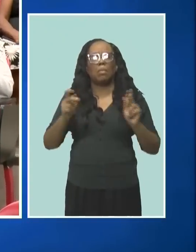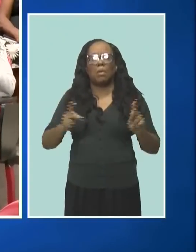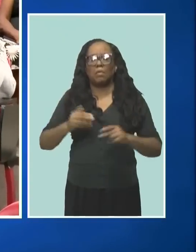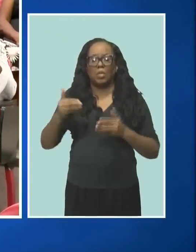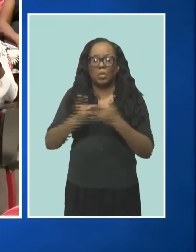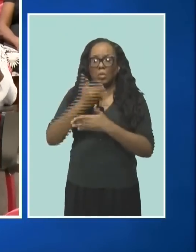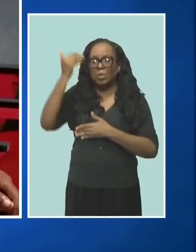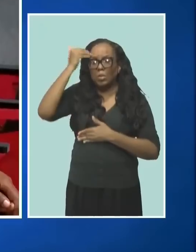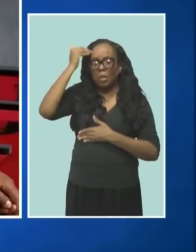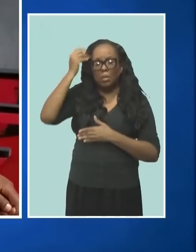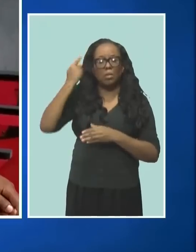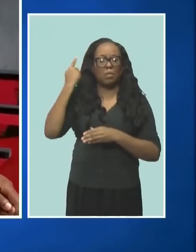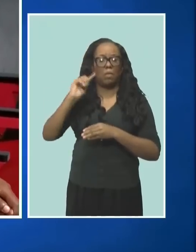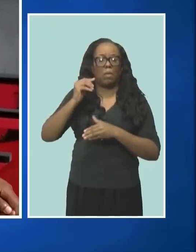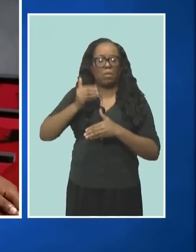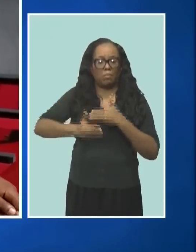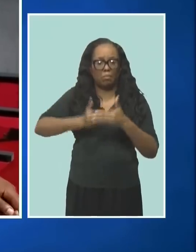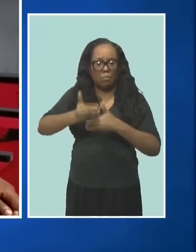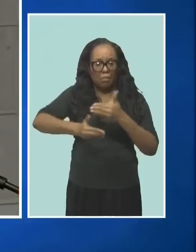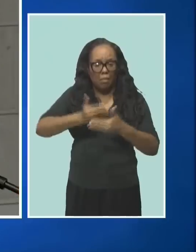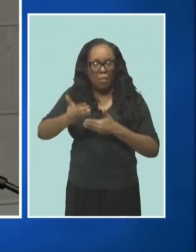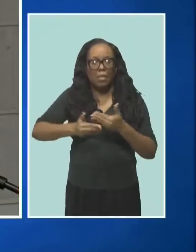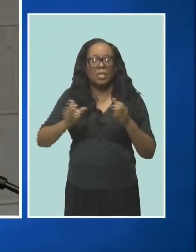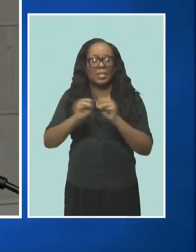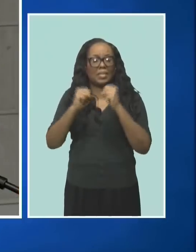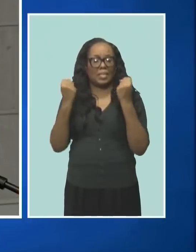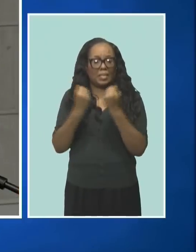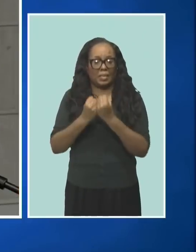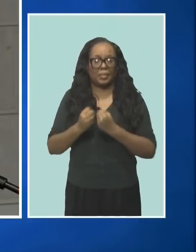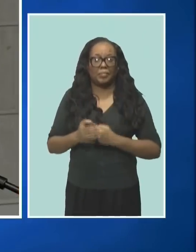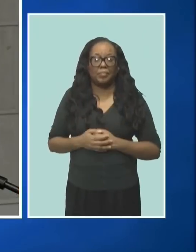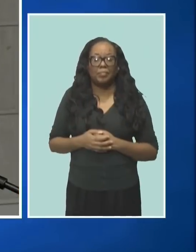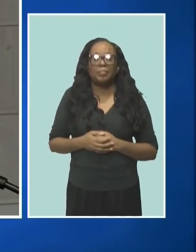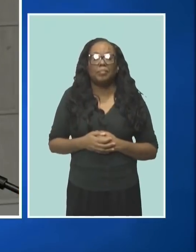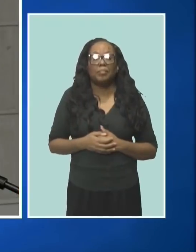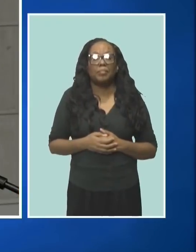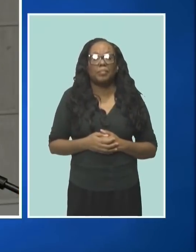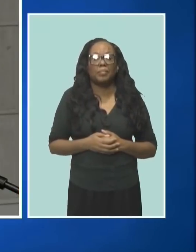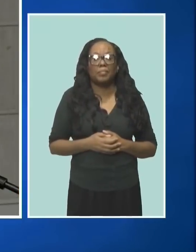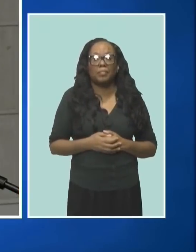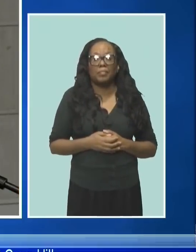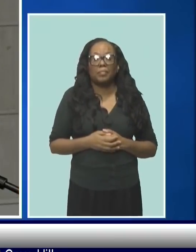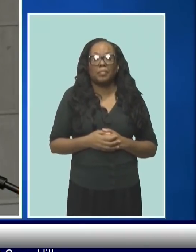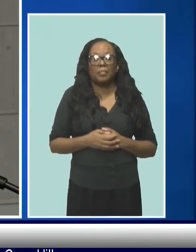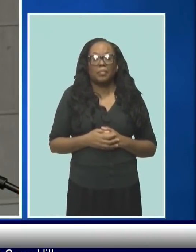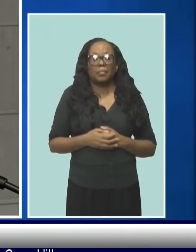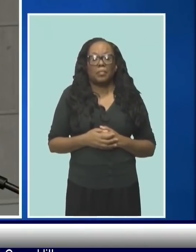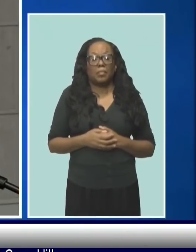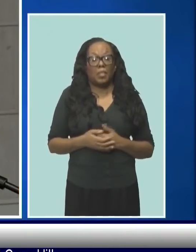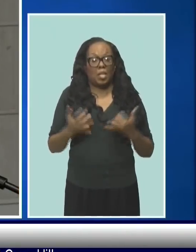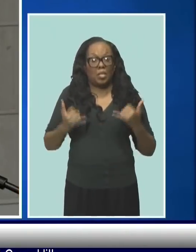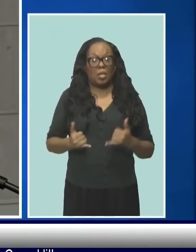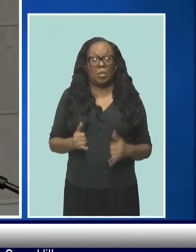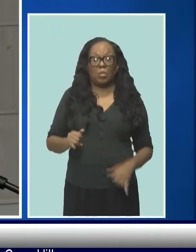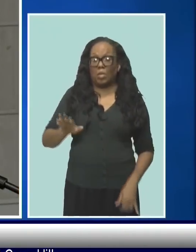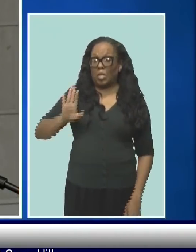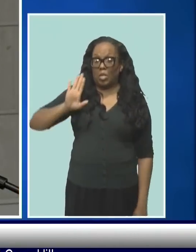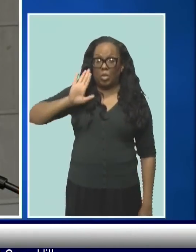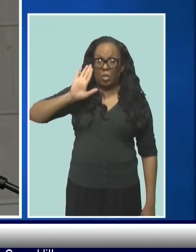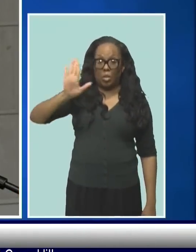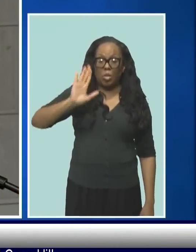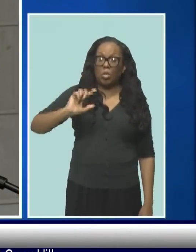society. It is now your turn to add to UWI's wealth of discovery